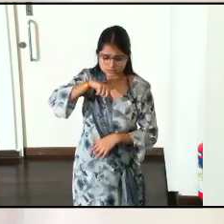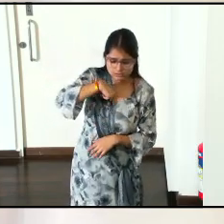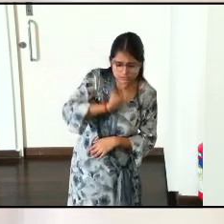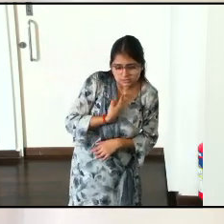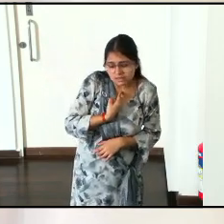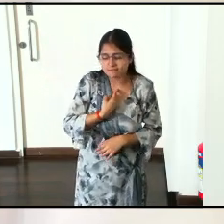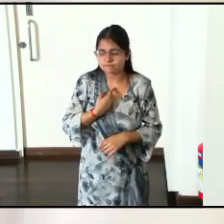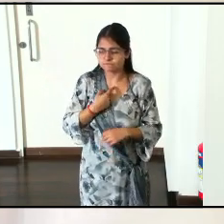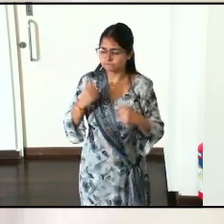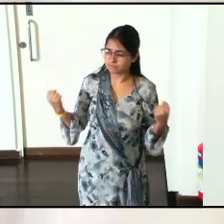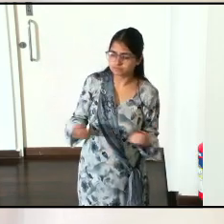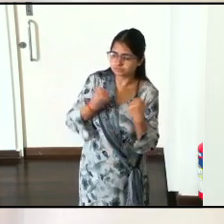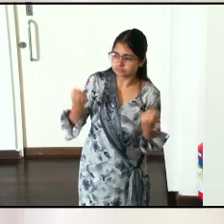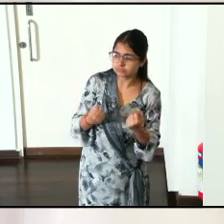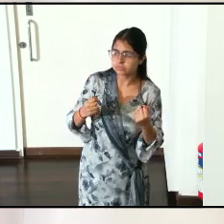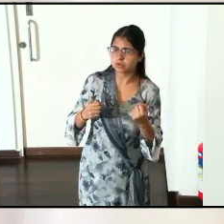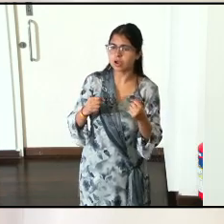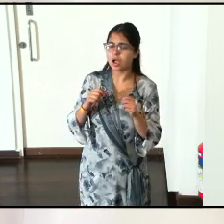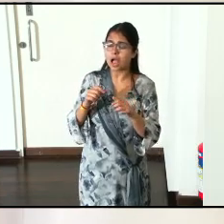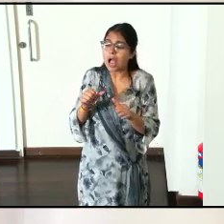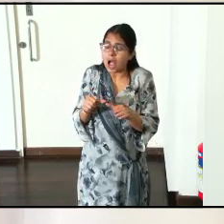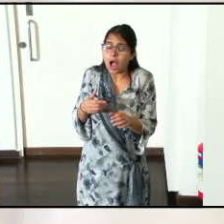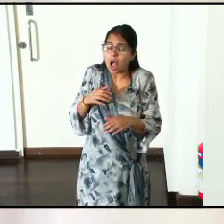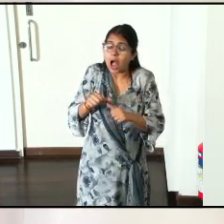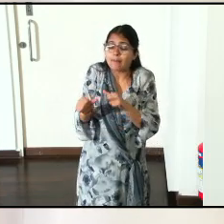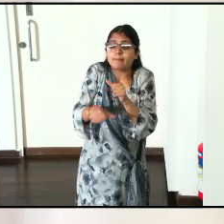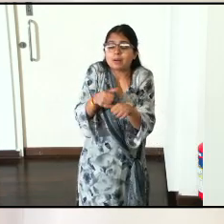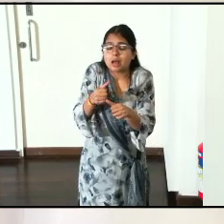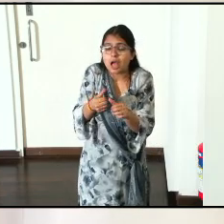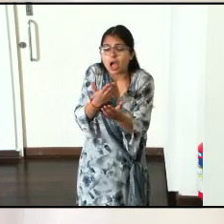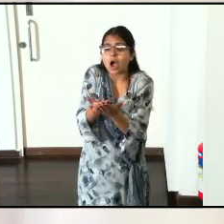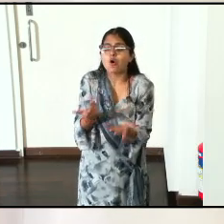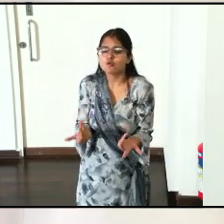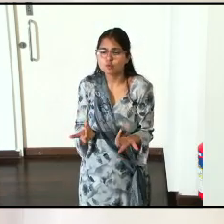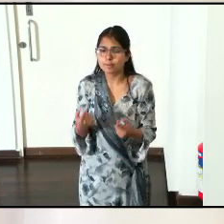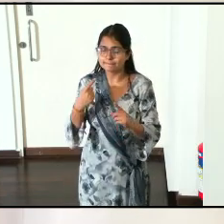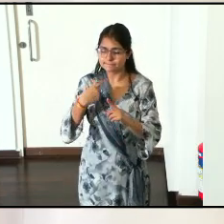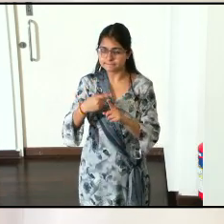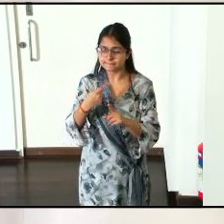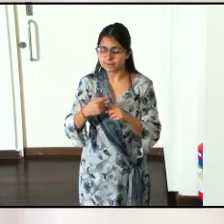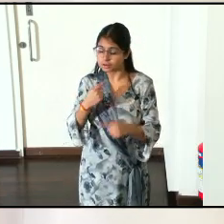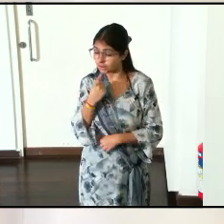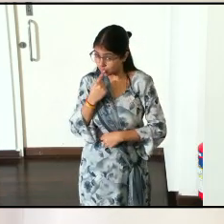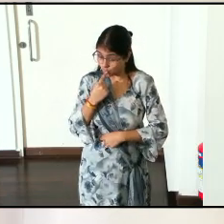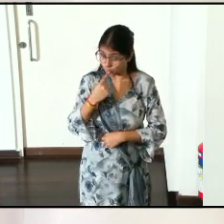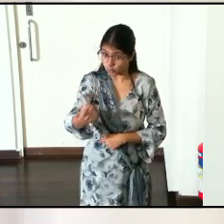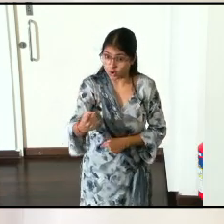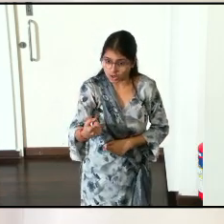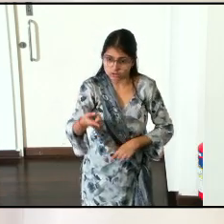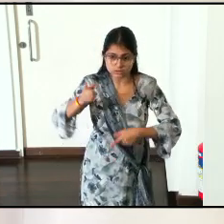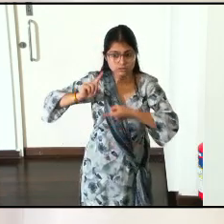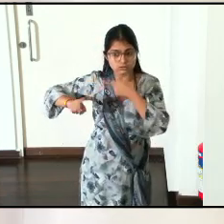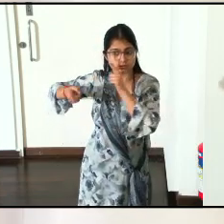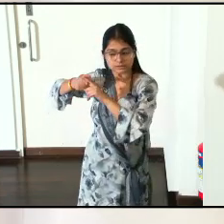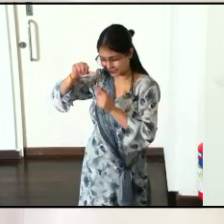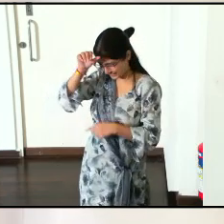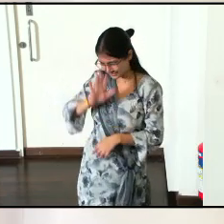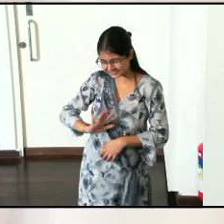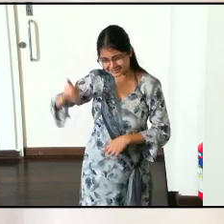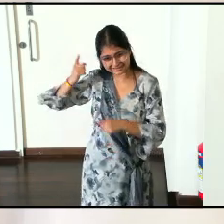self-explanatory. But I think it is also a statement about the histories of this